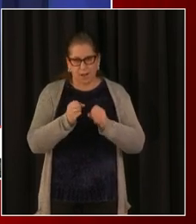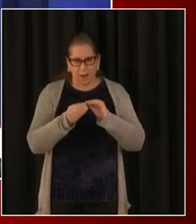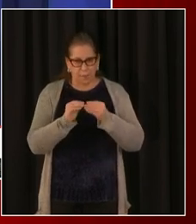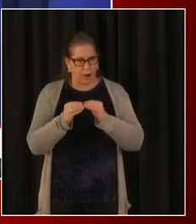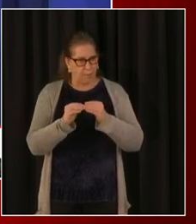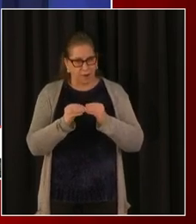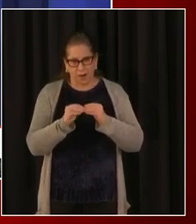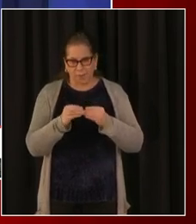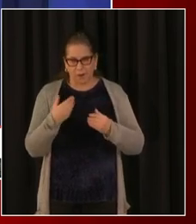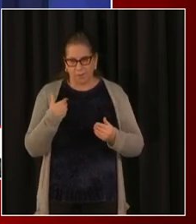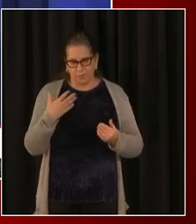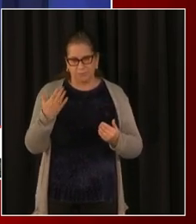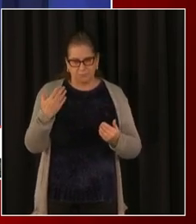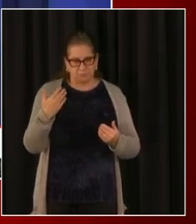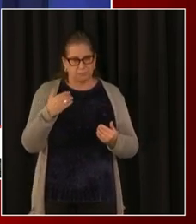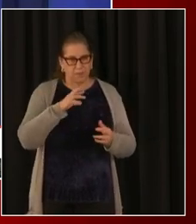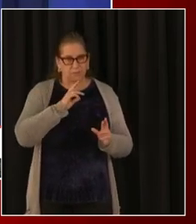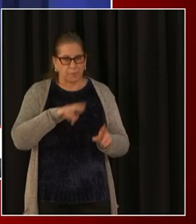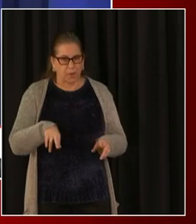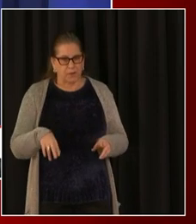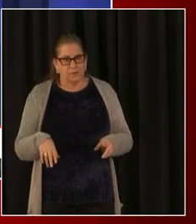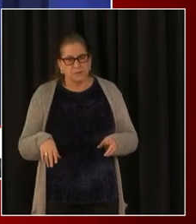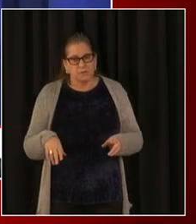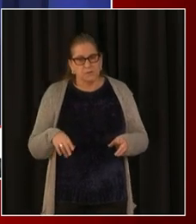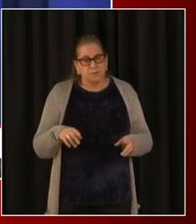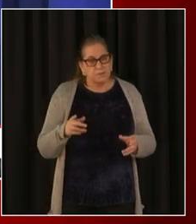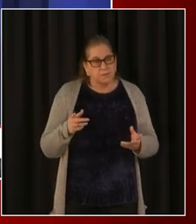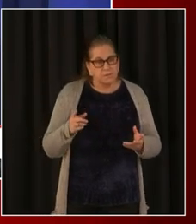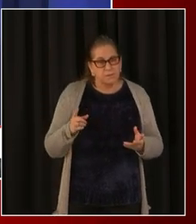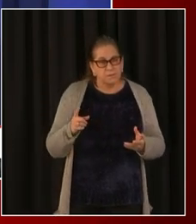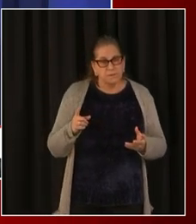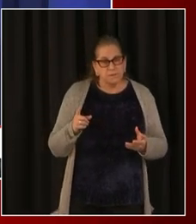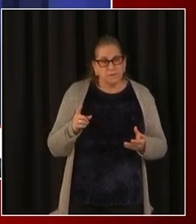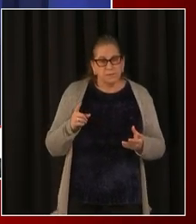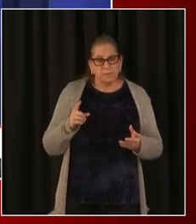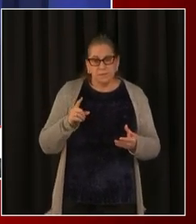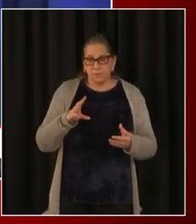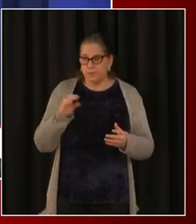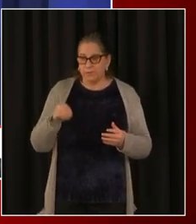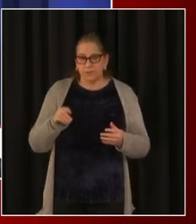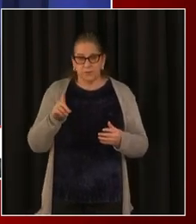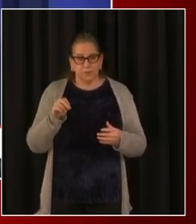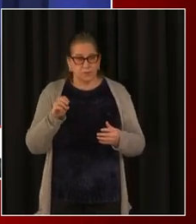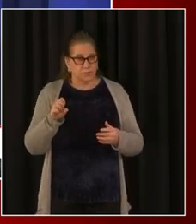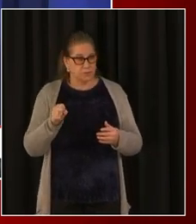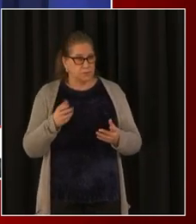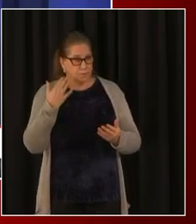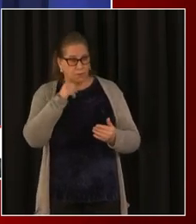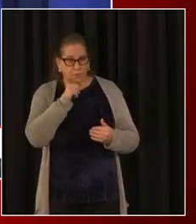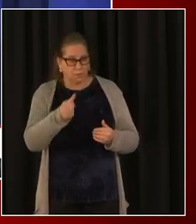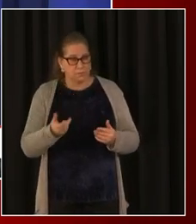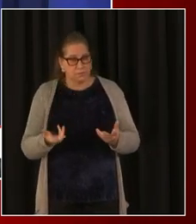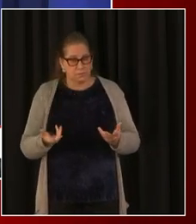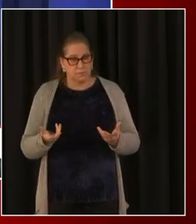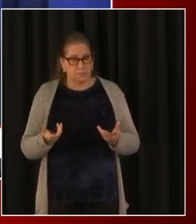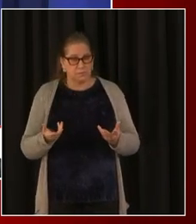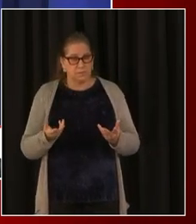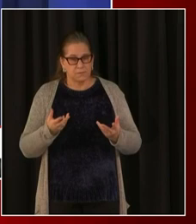make sense for people why you don't have 100% of doses administered every single day, right? Why there is that